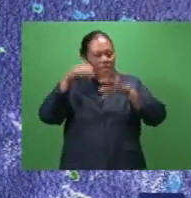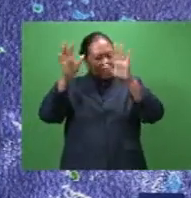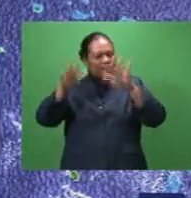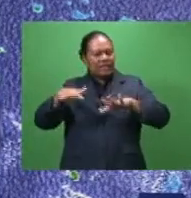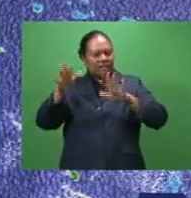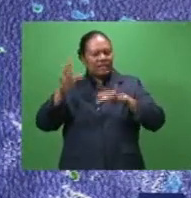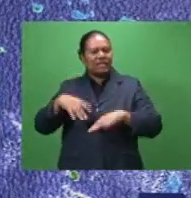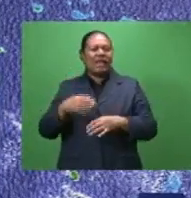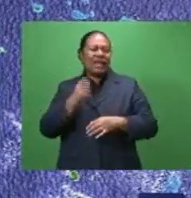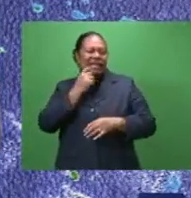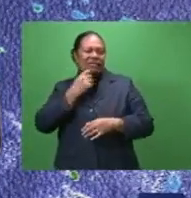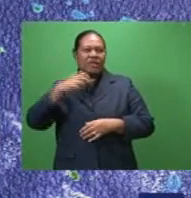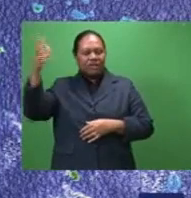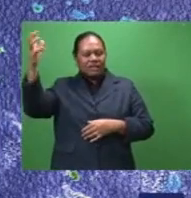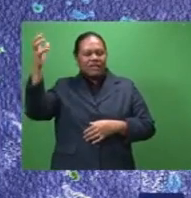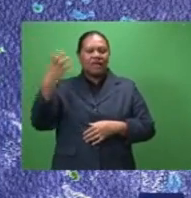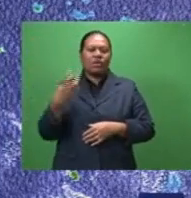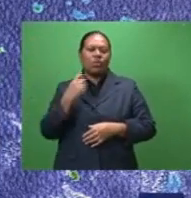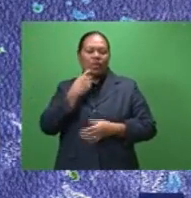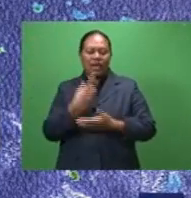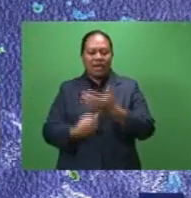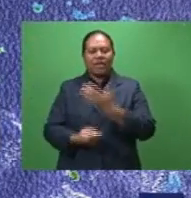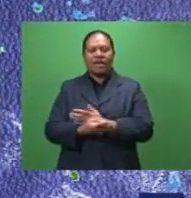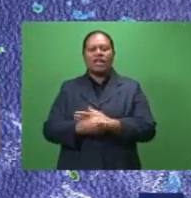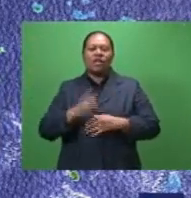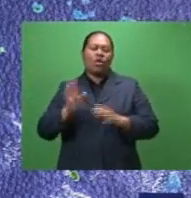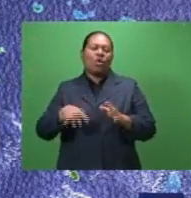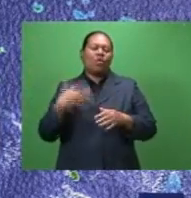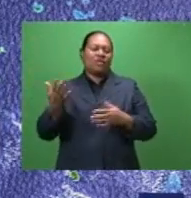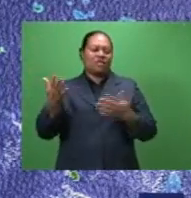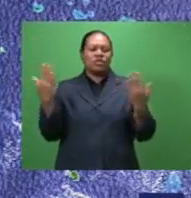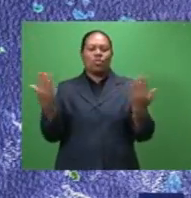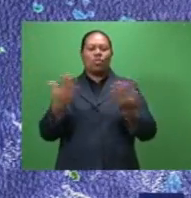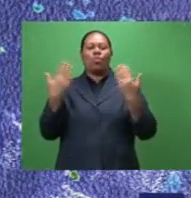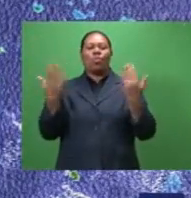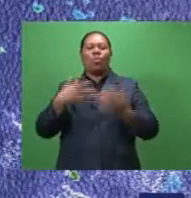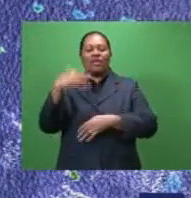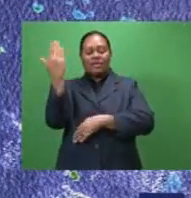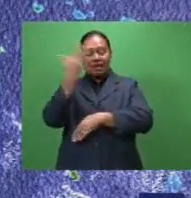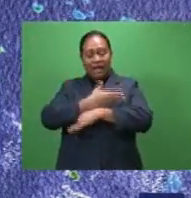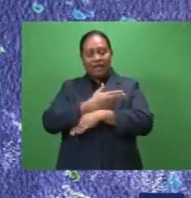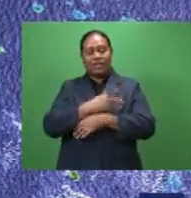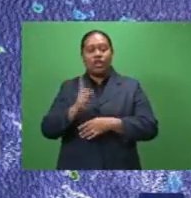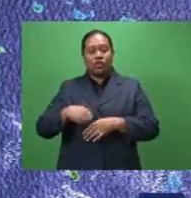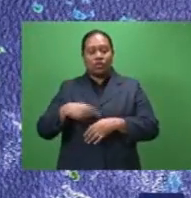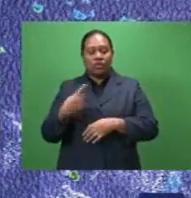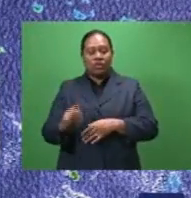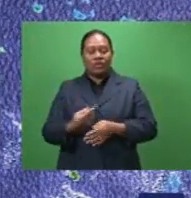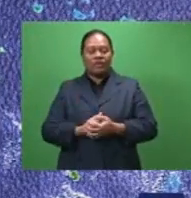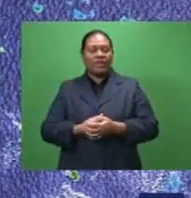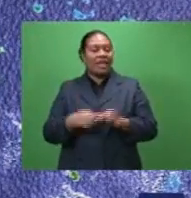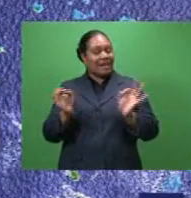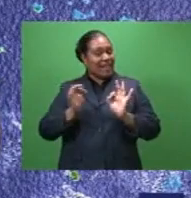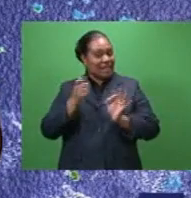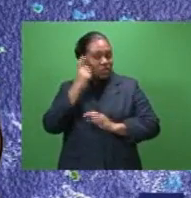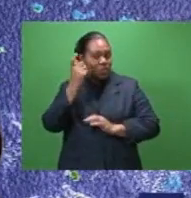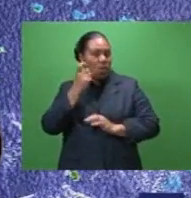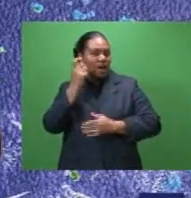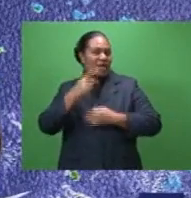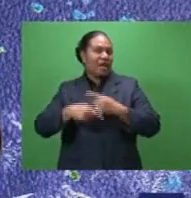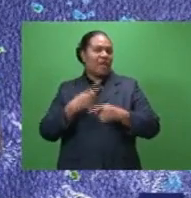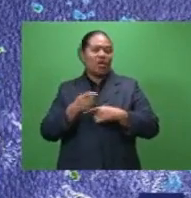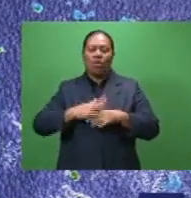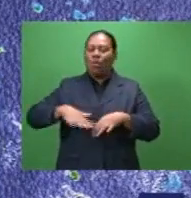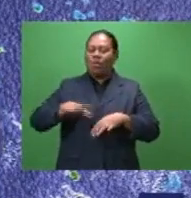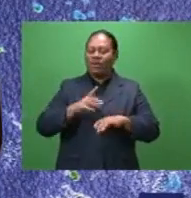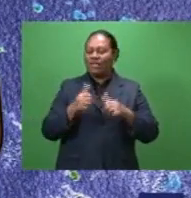by some brighter spells while staying cool on the cooler side. Tomorrow, Stamps, there is nothing to worry about. All is good